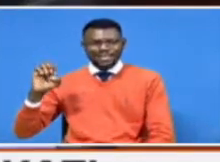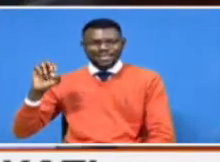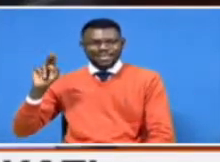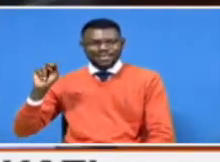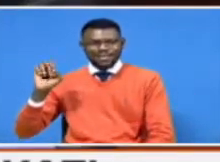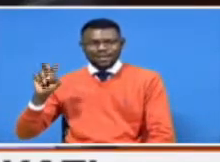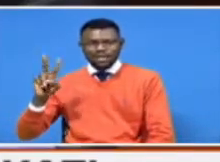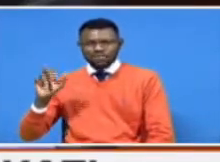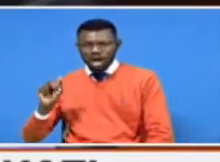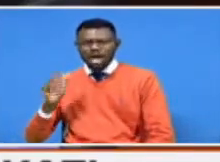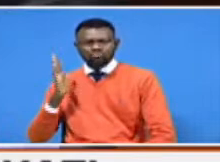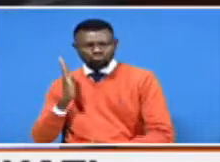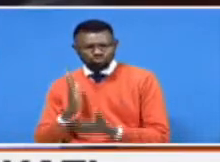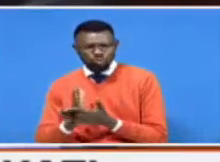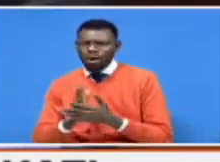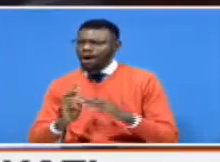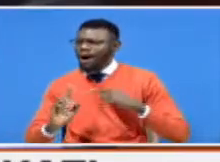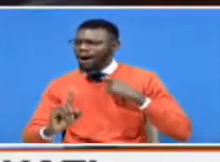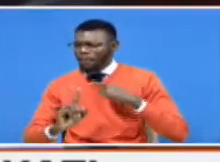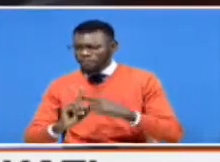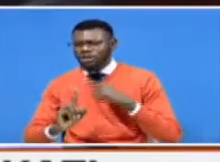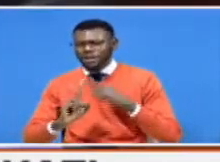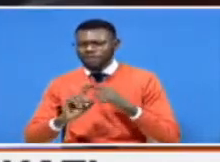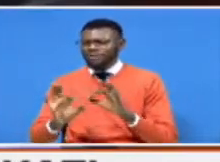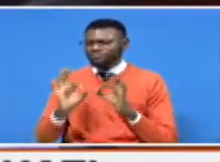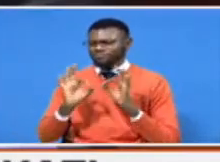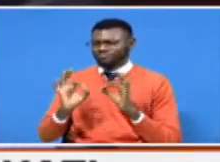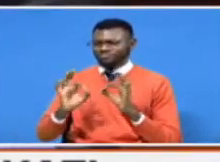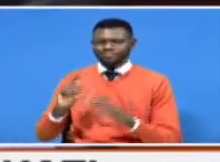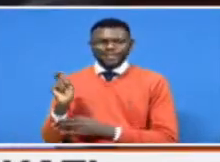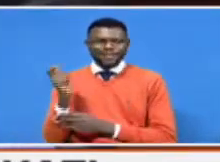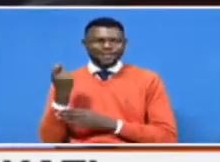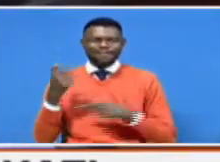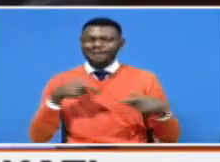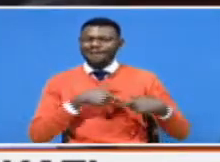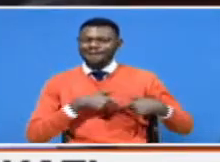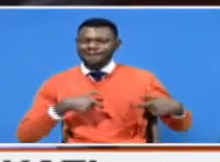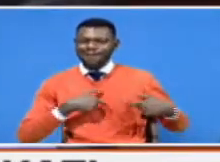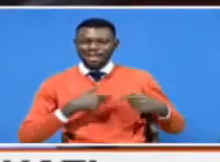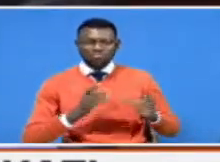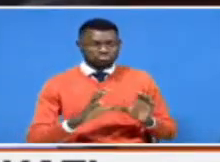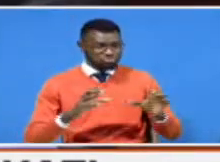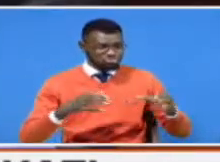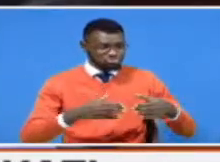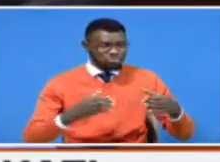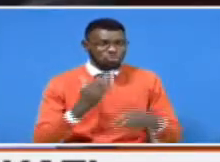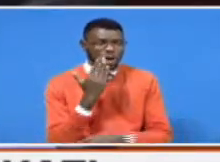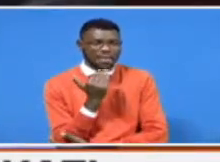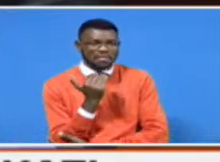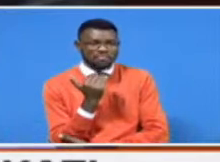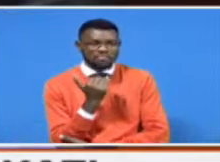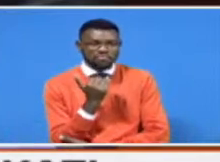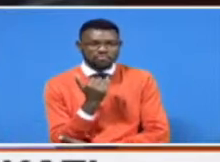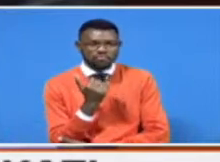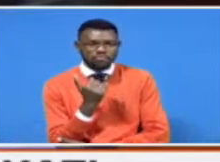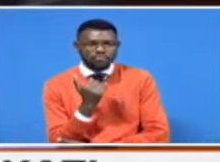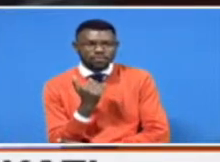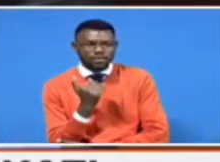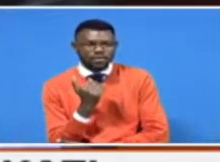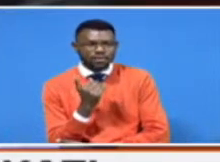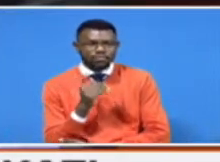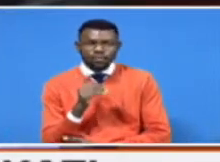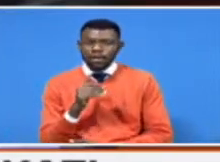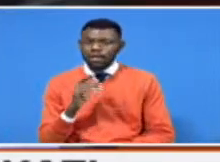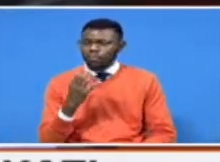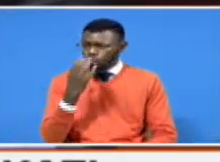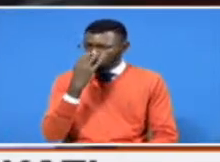This was an added advantage, highly added advantage to Kenyan delegation, because he spoke